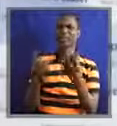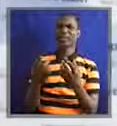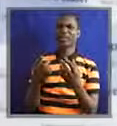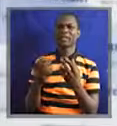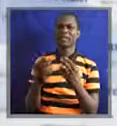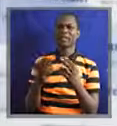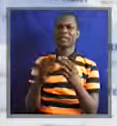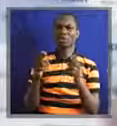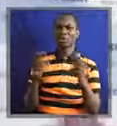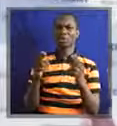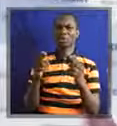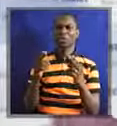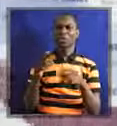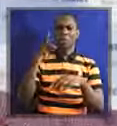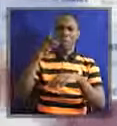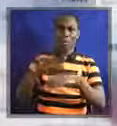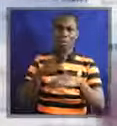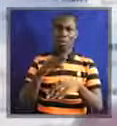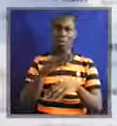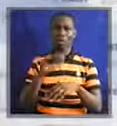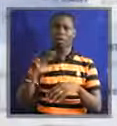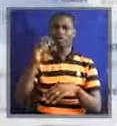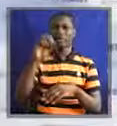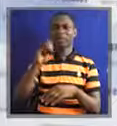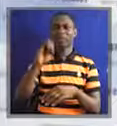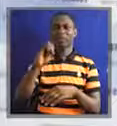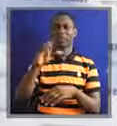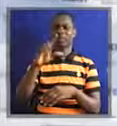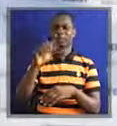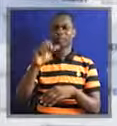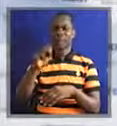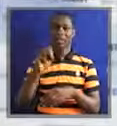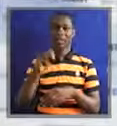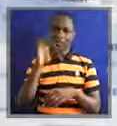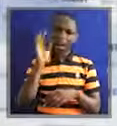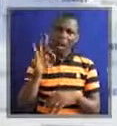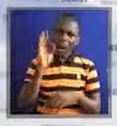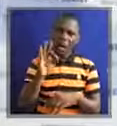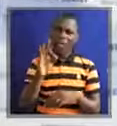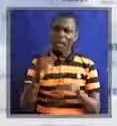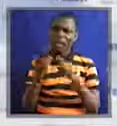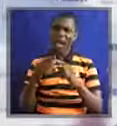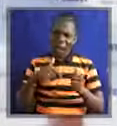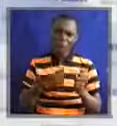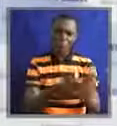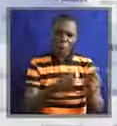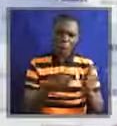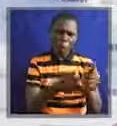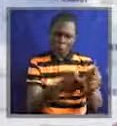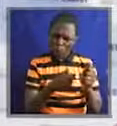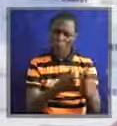no enti Paul ani Silas nko pie ye kwaka ensempa no abayo no ehu wo mpa na odi wo